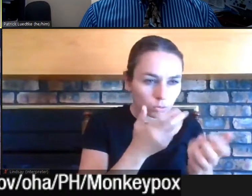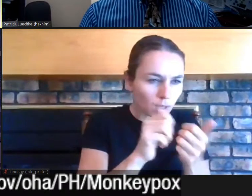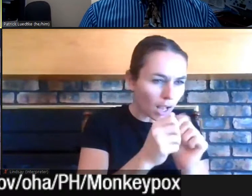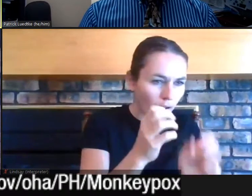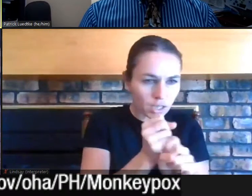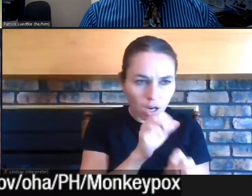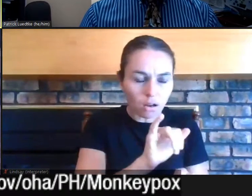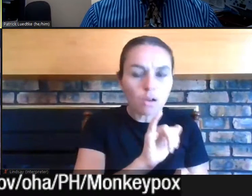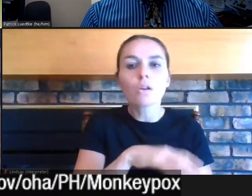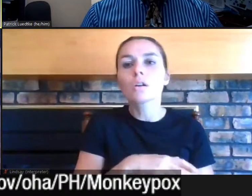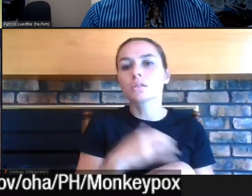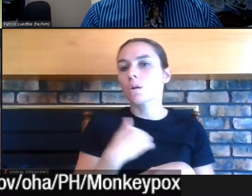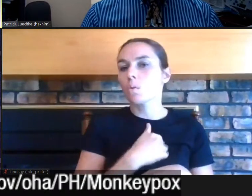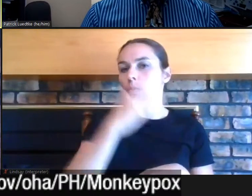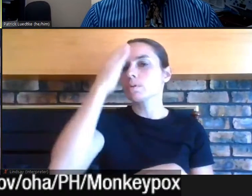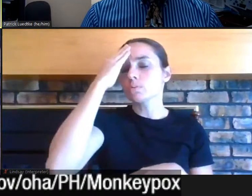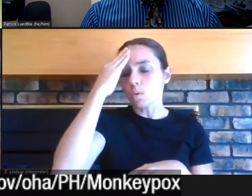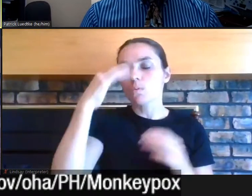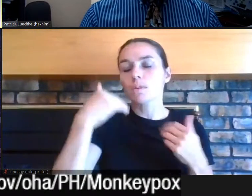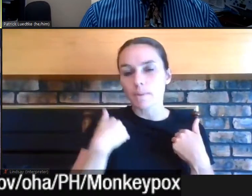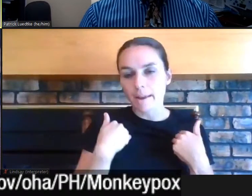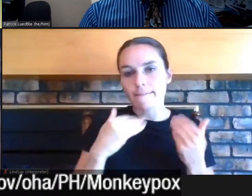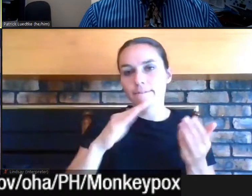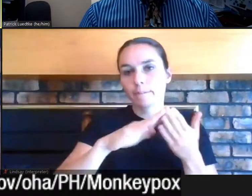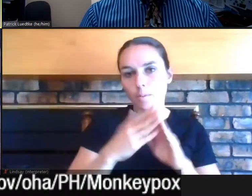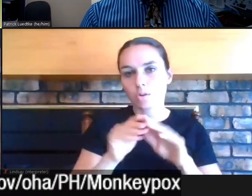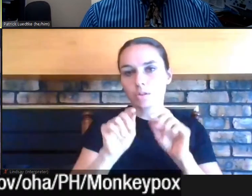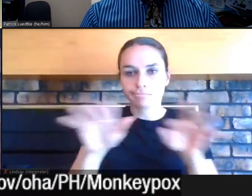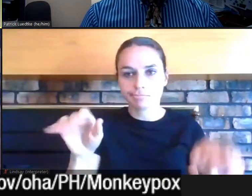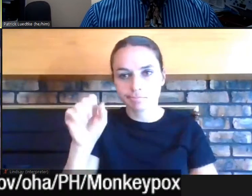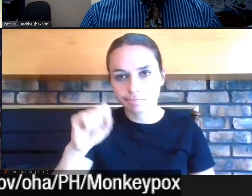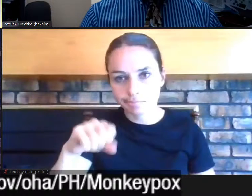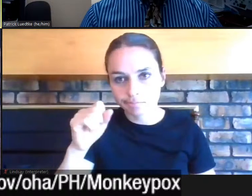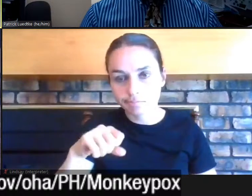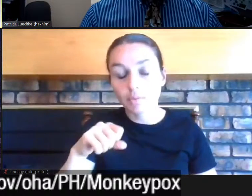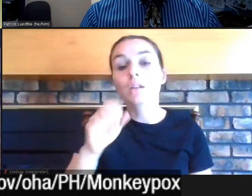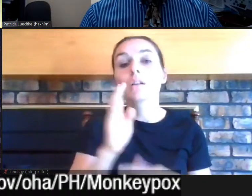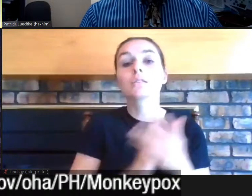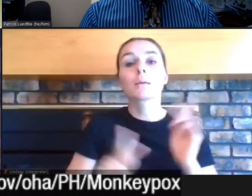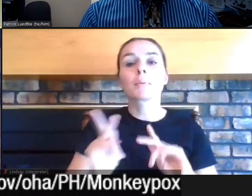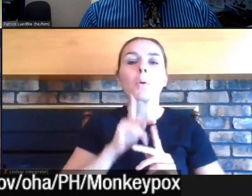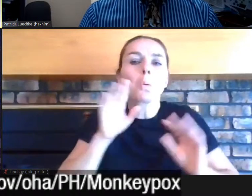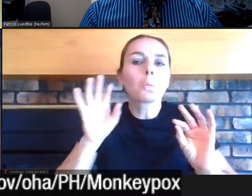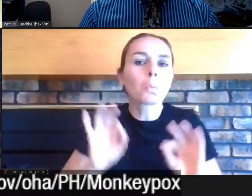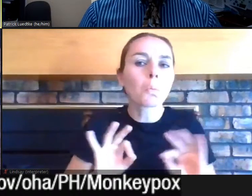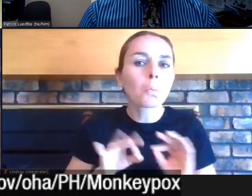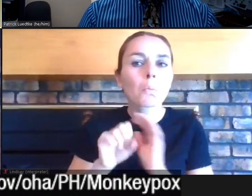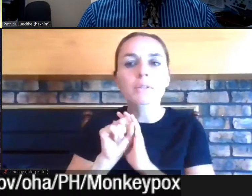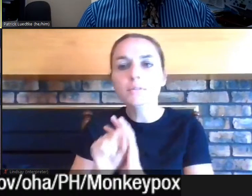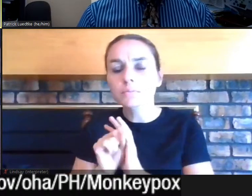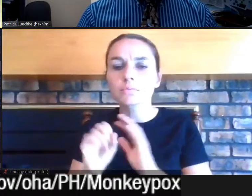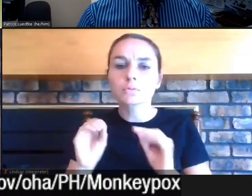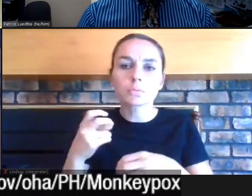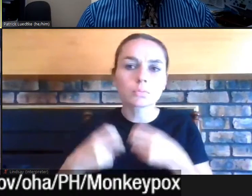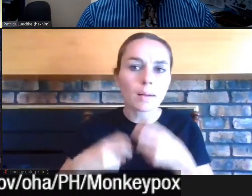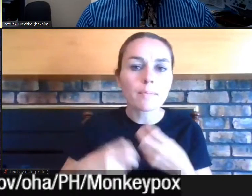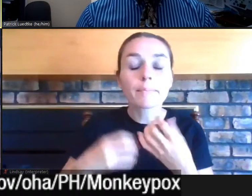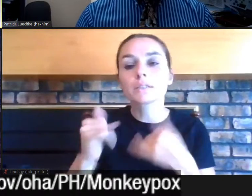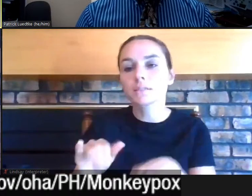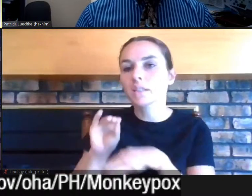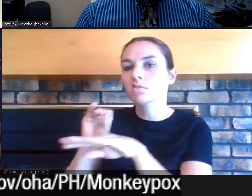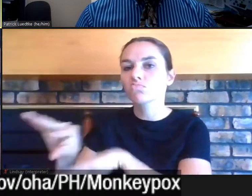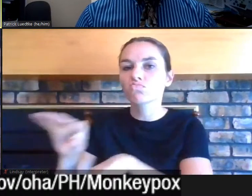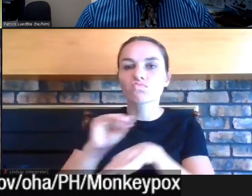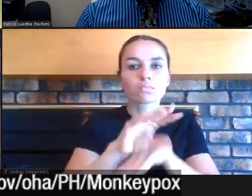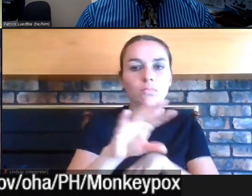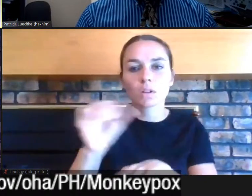community spread. Again, for several individuals, their symptoms are minor, and they may still be able to, transmit to others